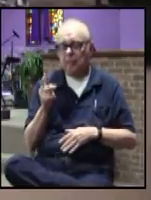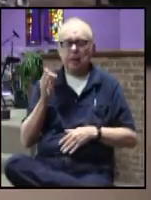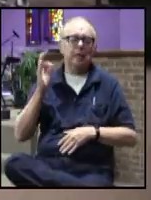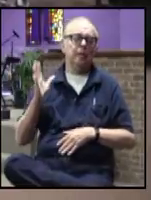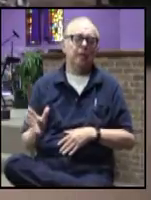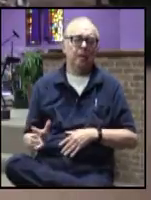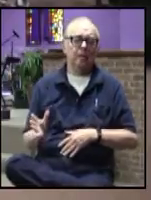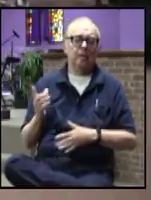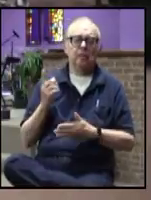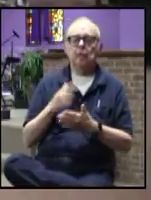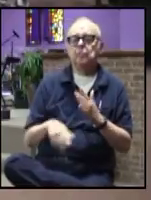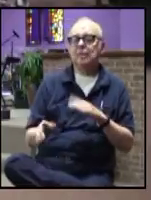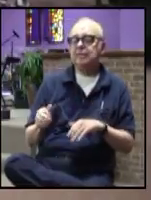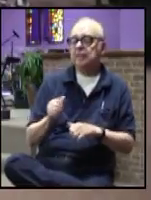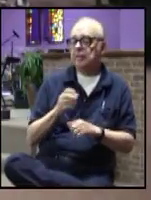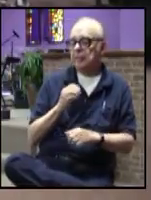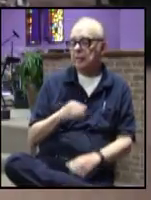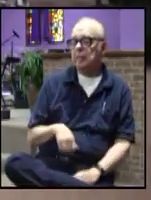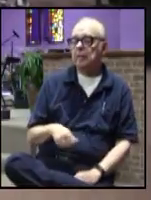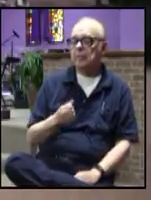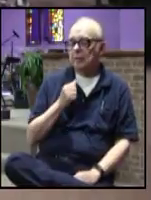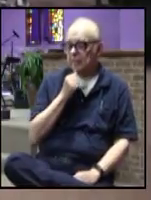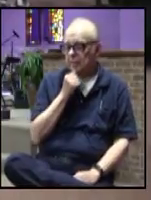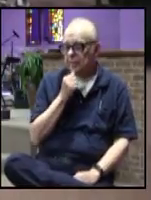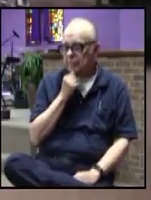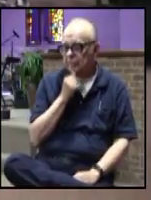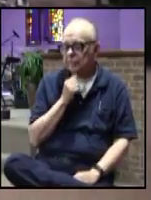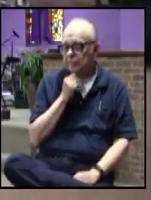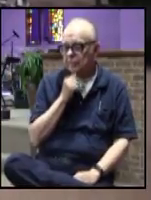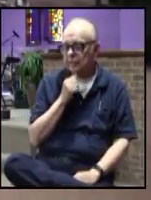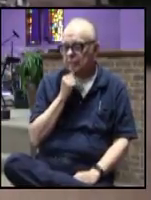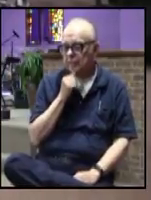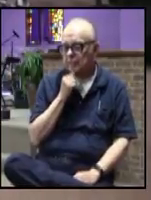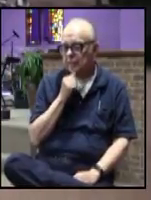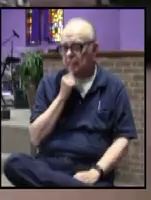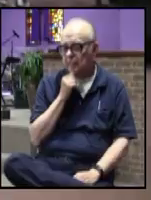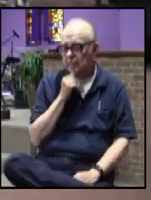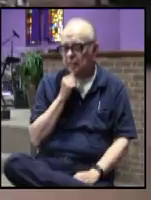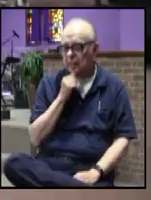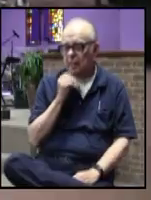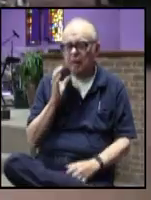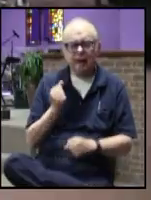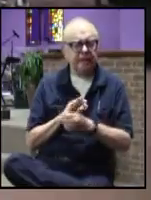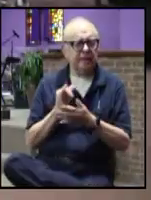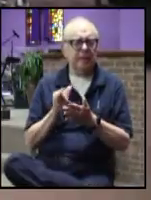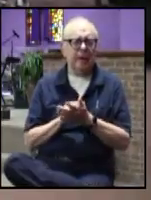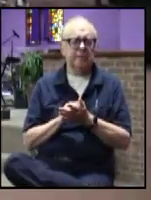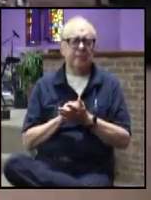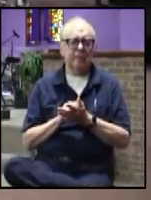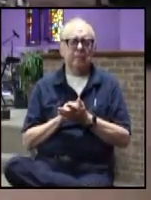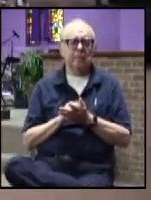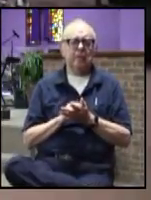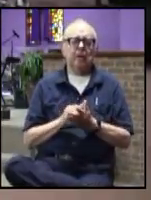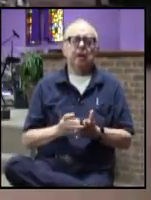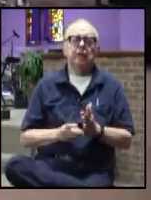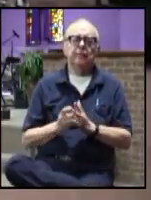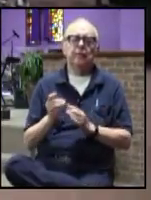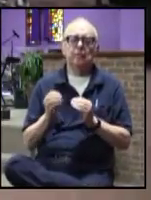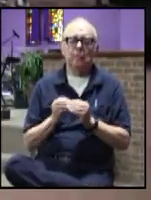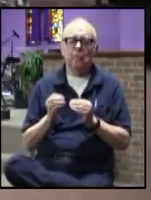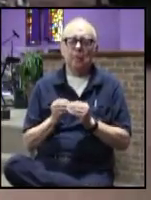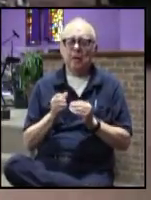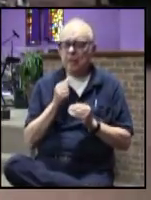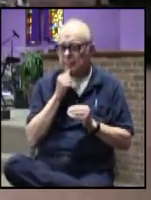Pastor, what's the secret to being patient? How do I get this? How do I develop more patience than what